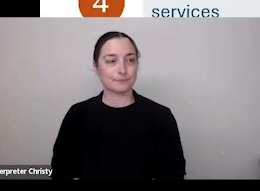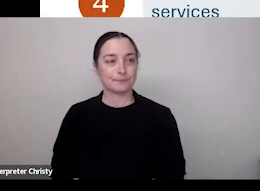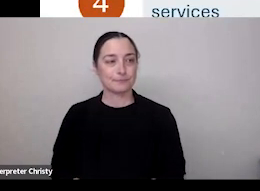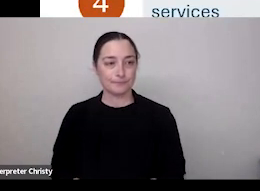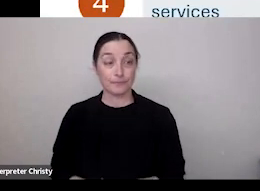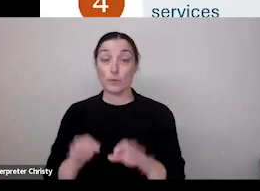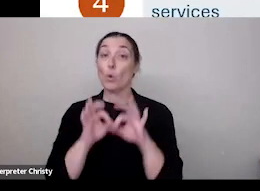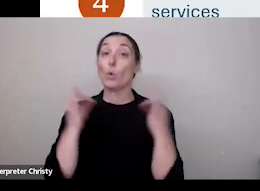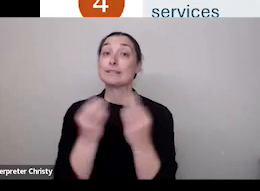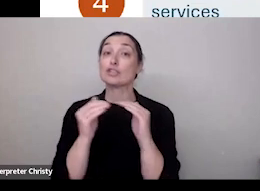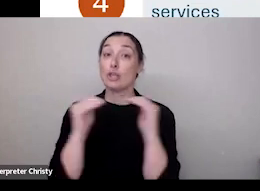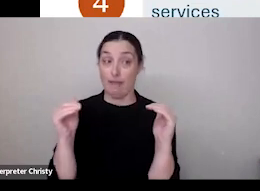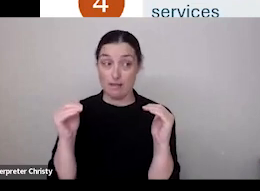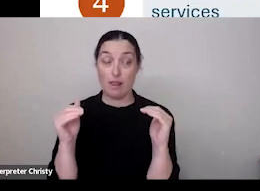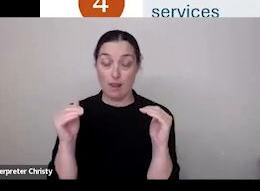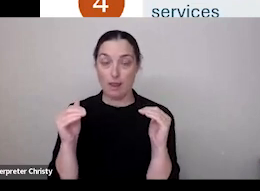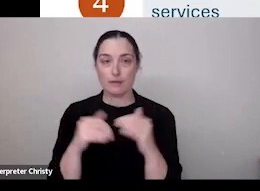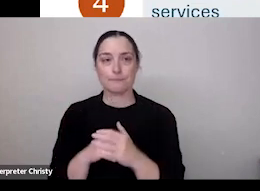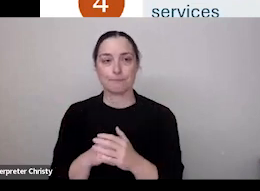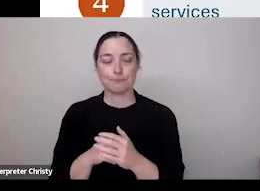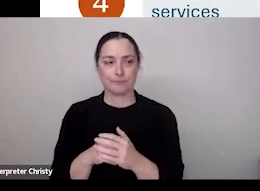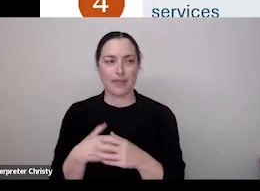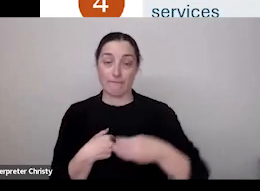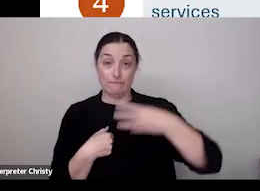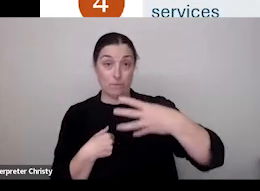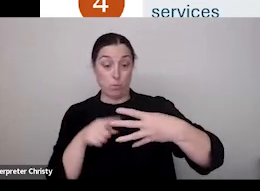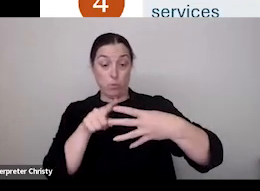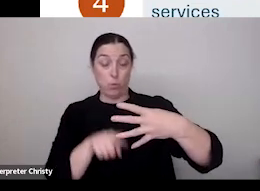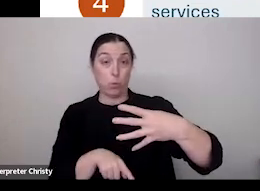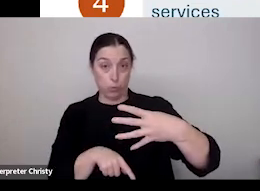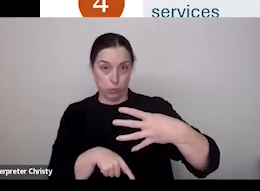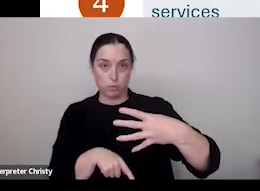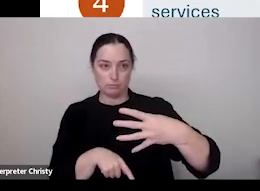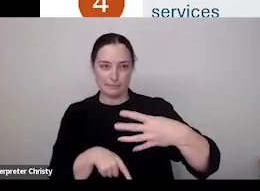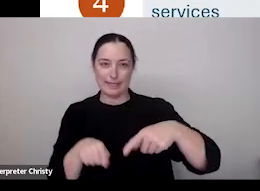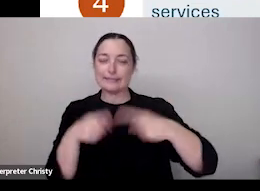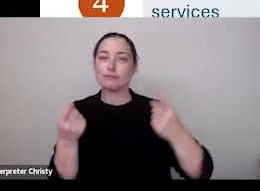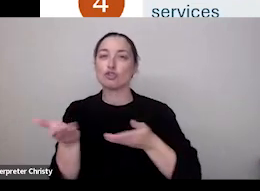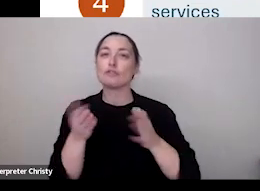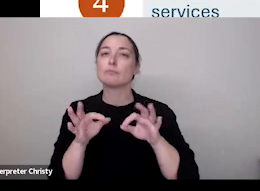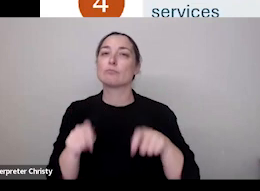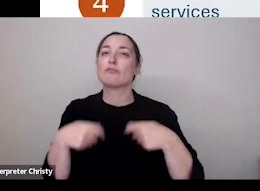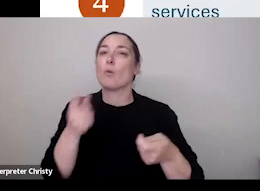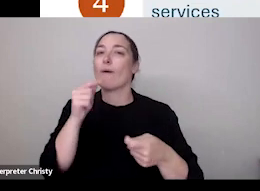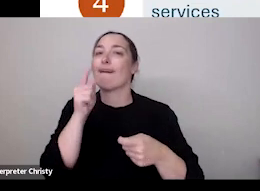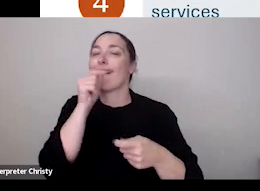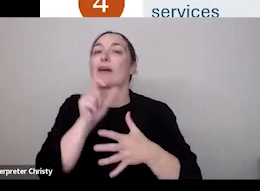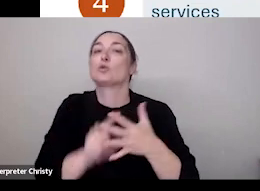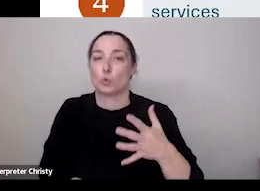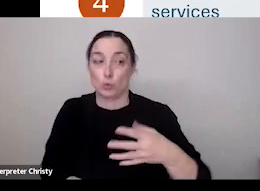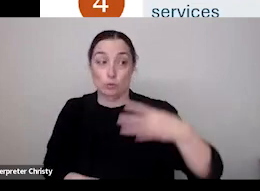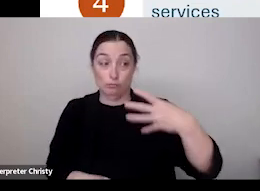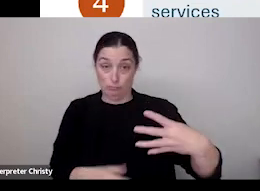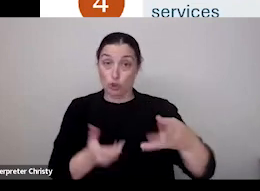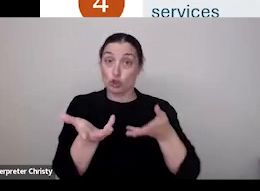At the organizational level, we've outlined 4 things that these different service providers can do. 4 things that service providers